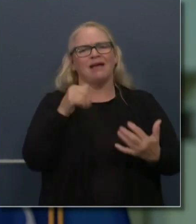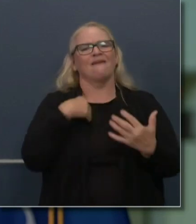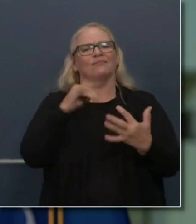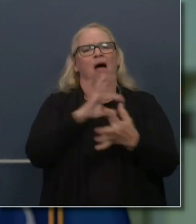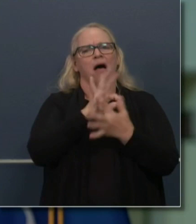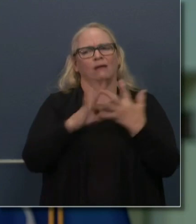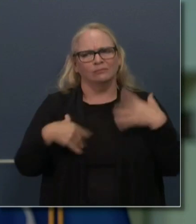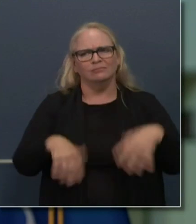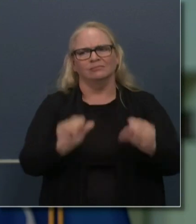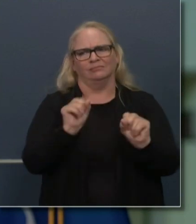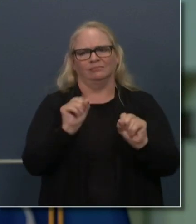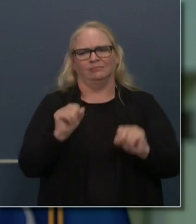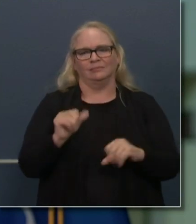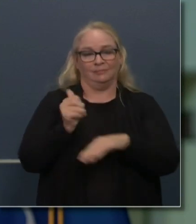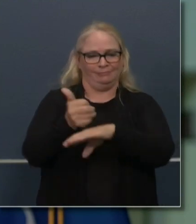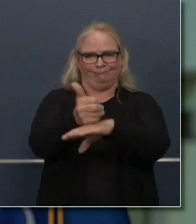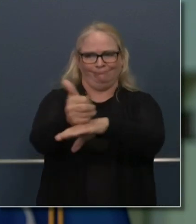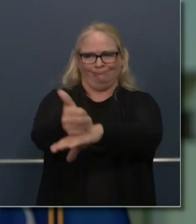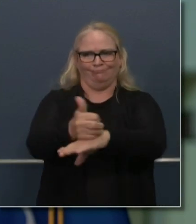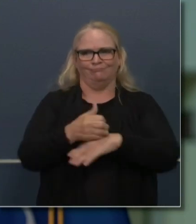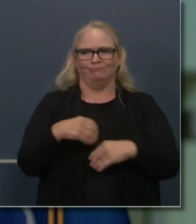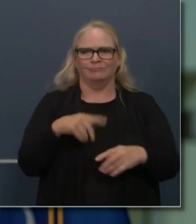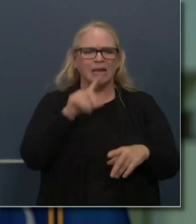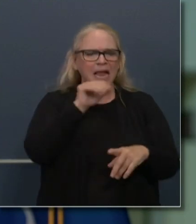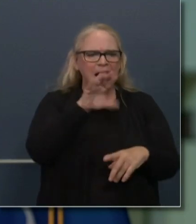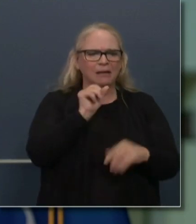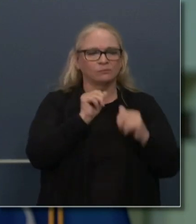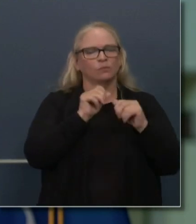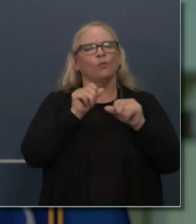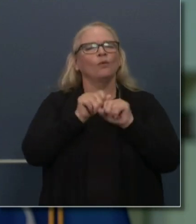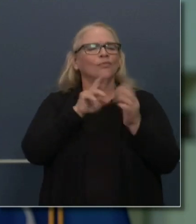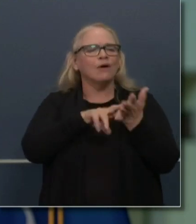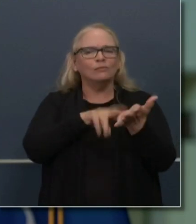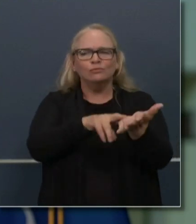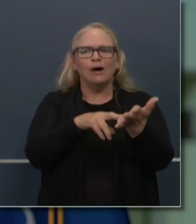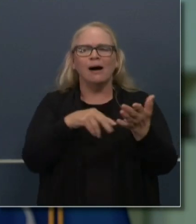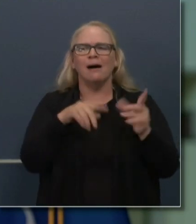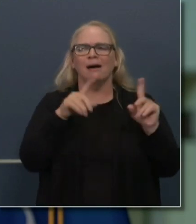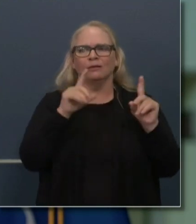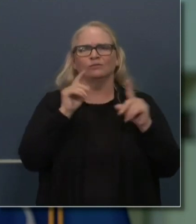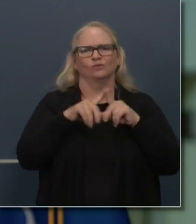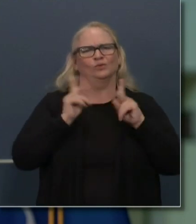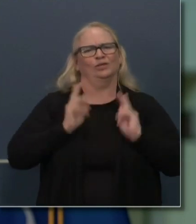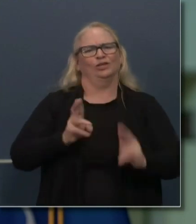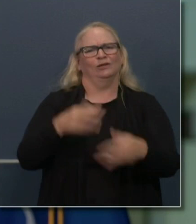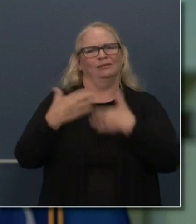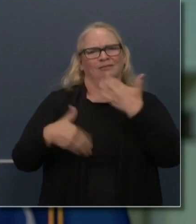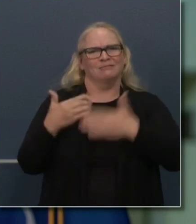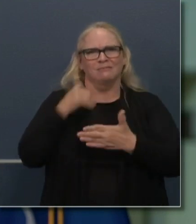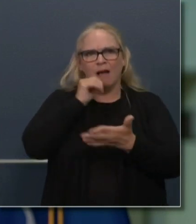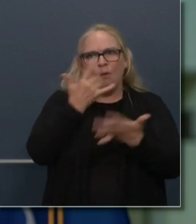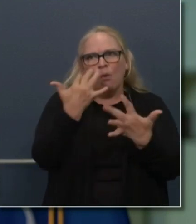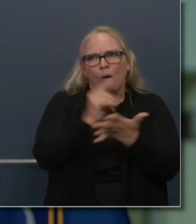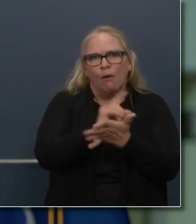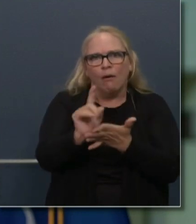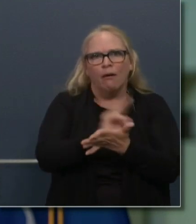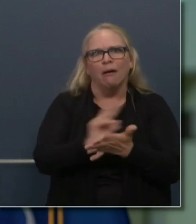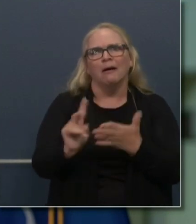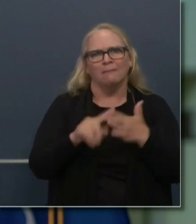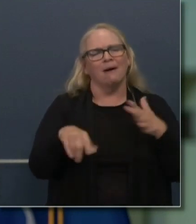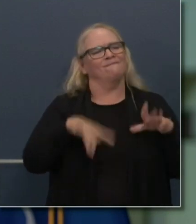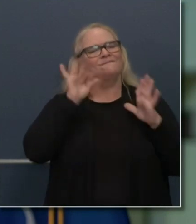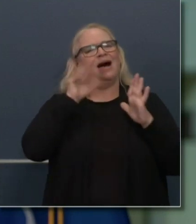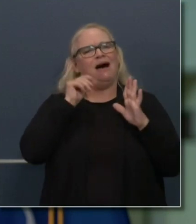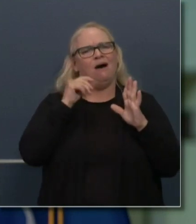but also with our universities and our community partners. I should note the CDC finally came